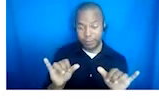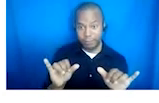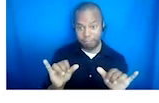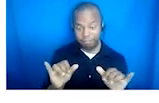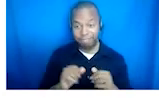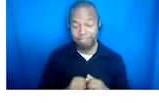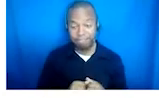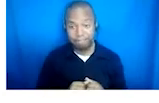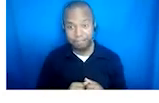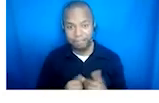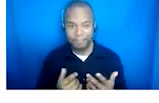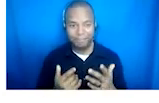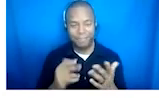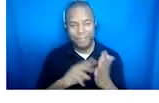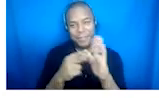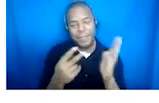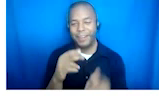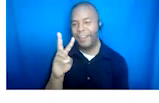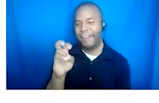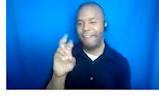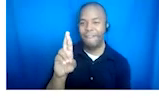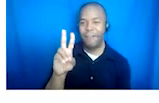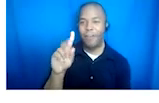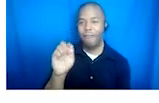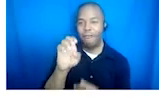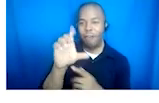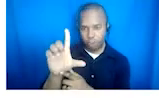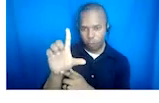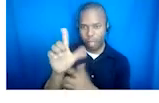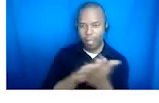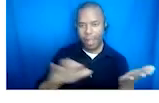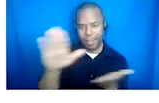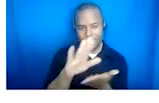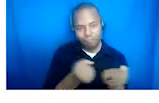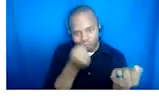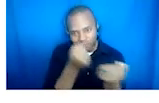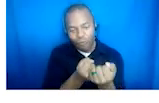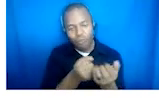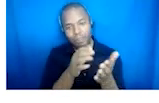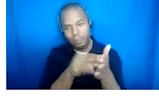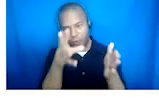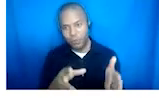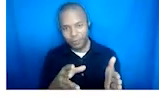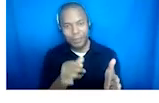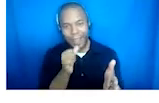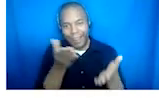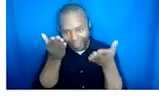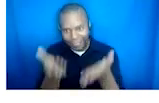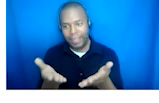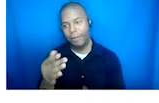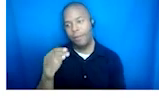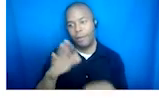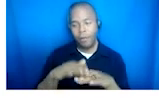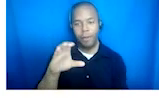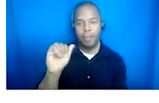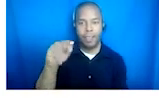we do. A virtual college online to support students who are not here on campus.